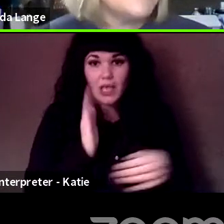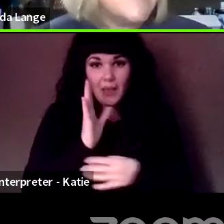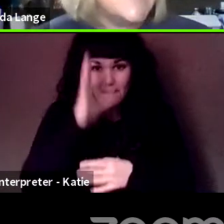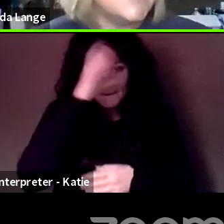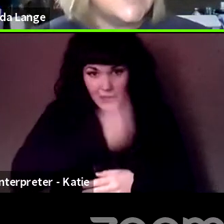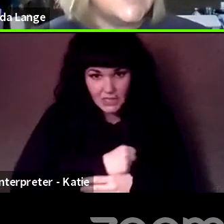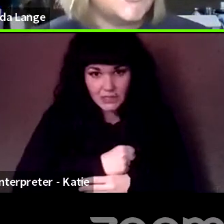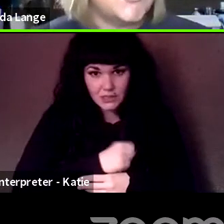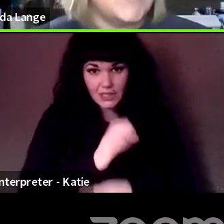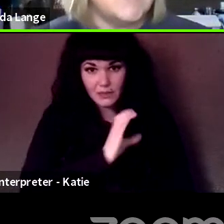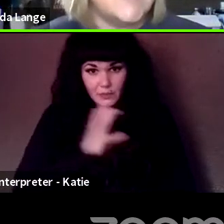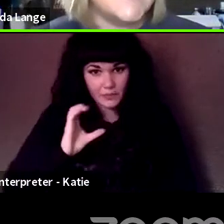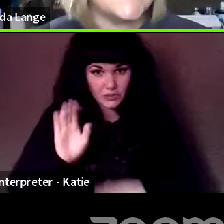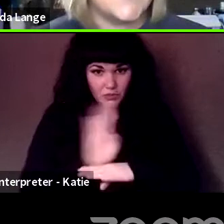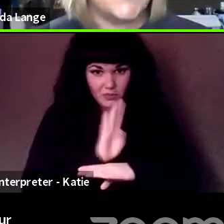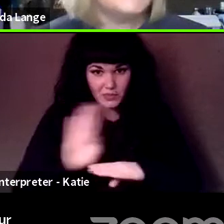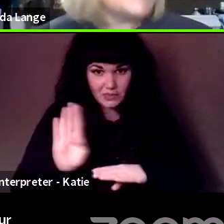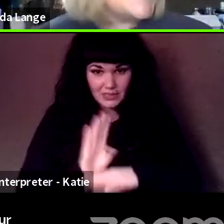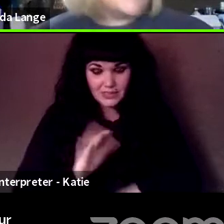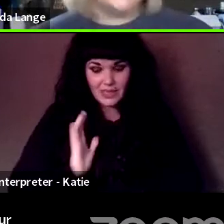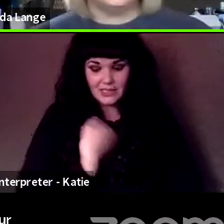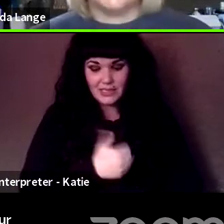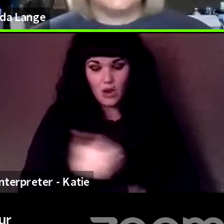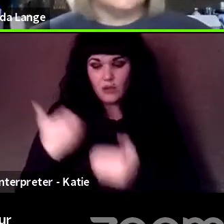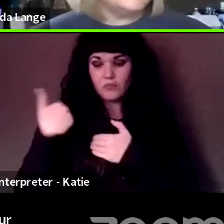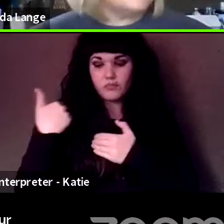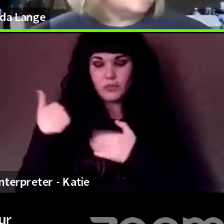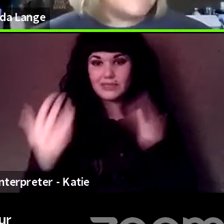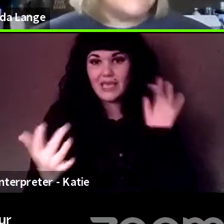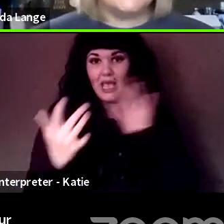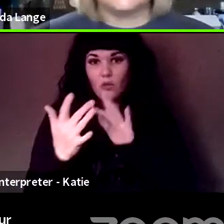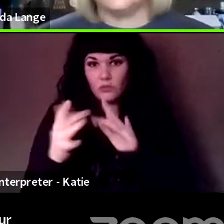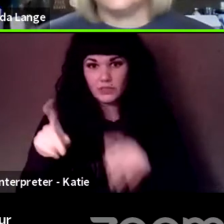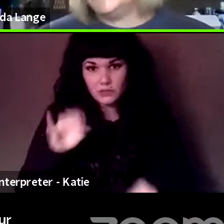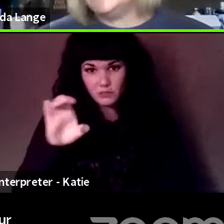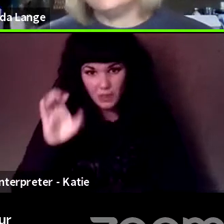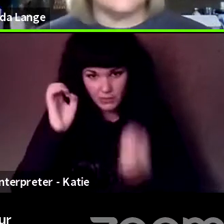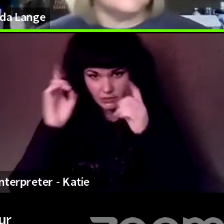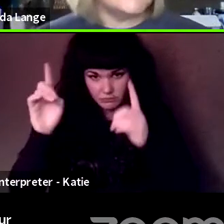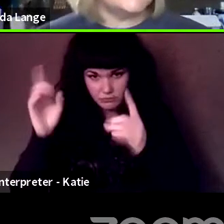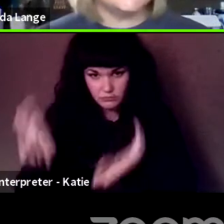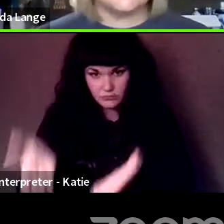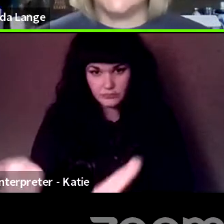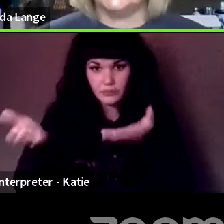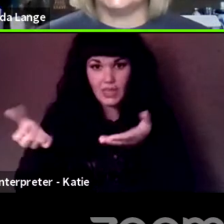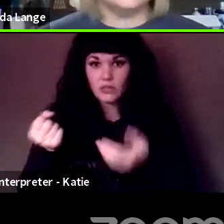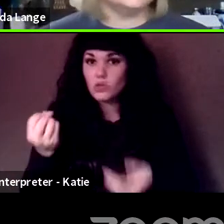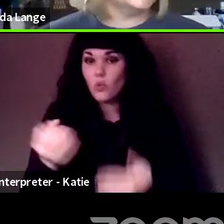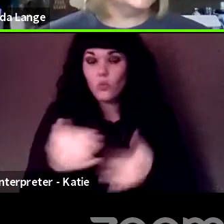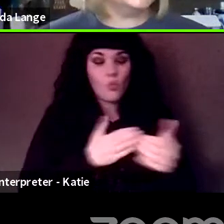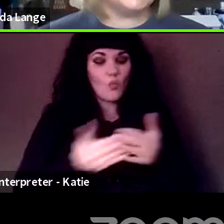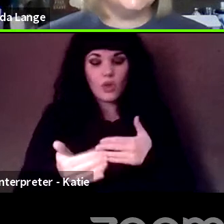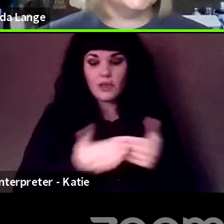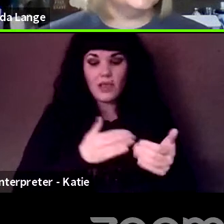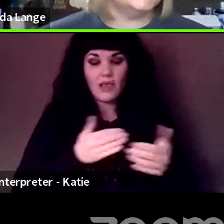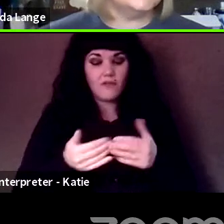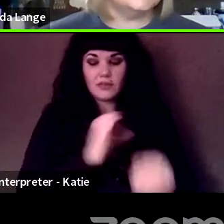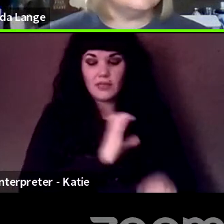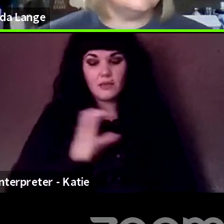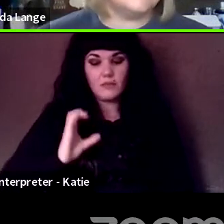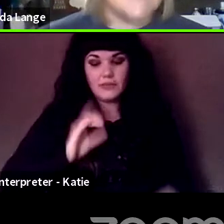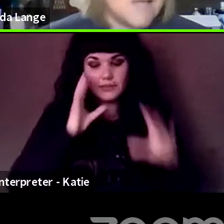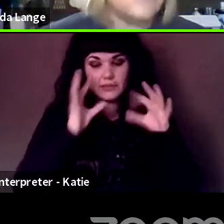and education to the public. So I just wanted to make that comment. Whatever the commission decides, it's a group